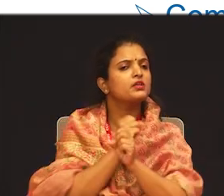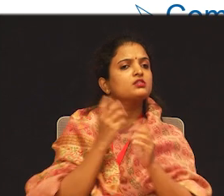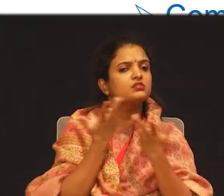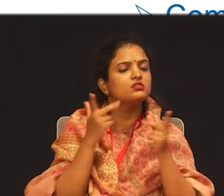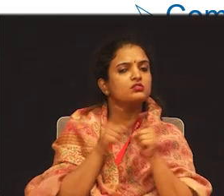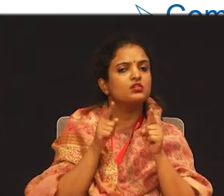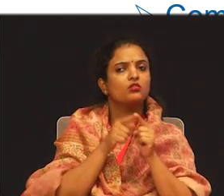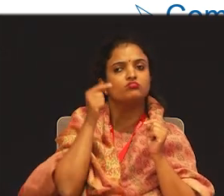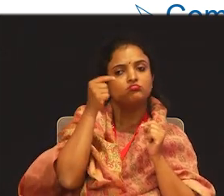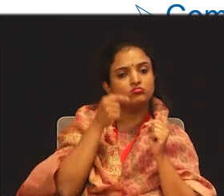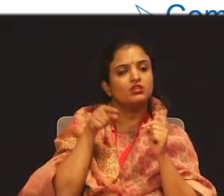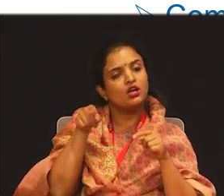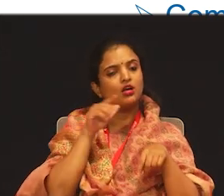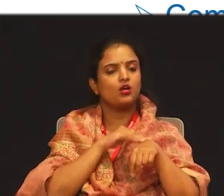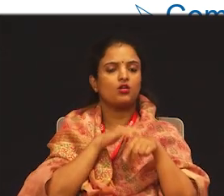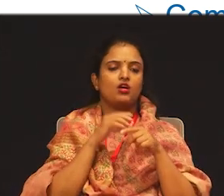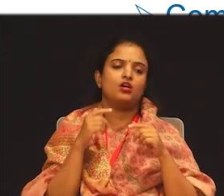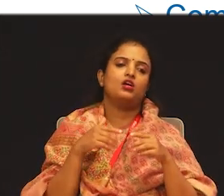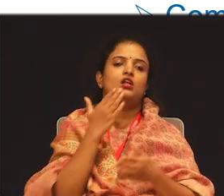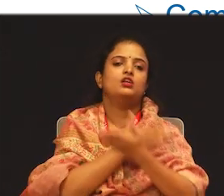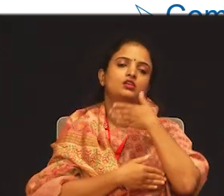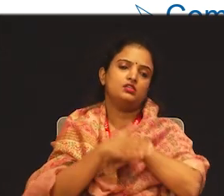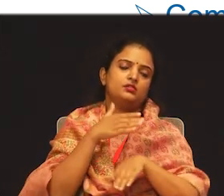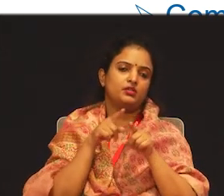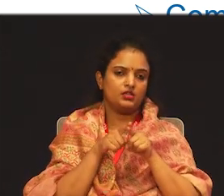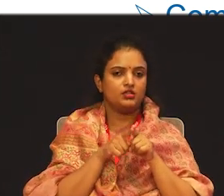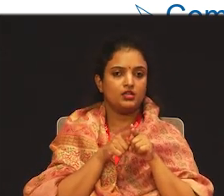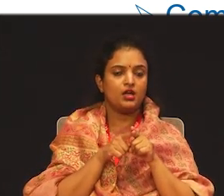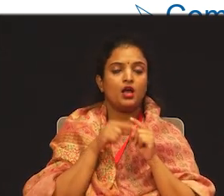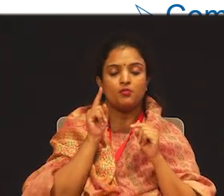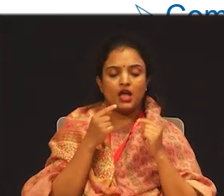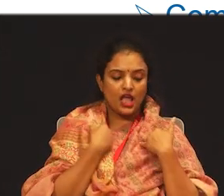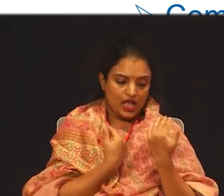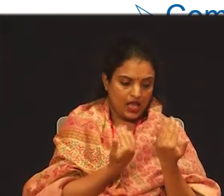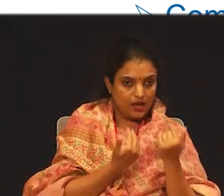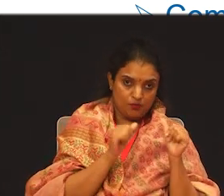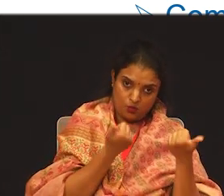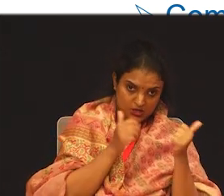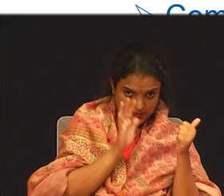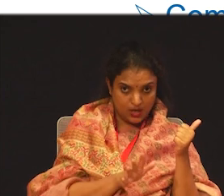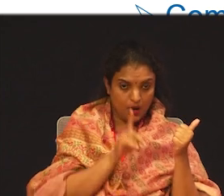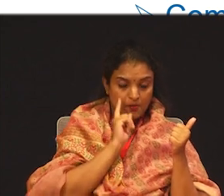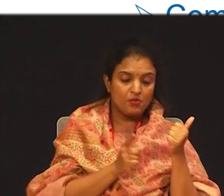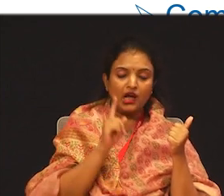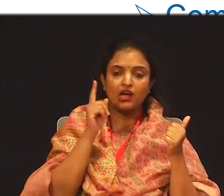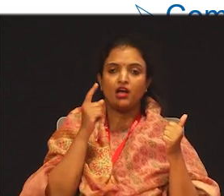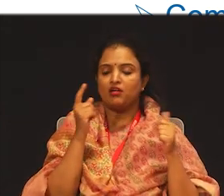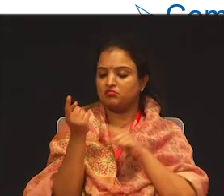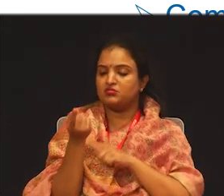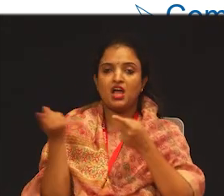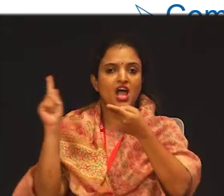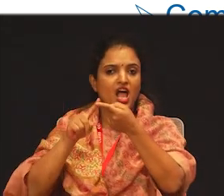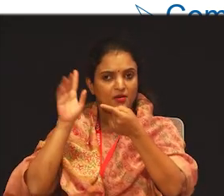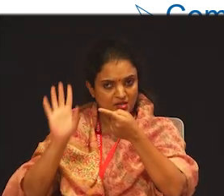that is disability. So loss of ability due to any impairment is